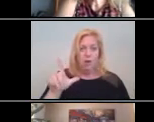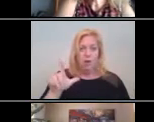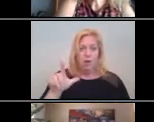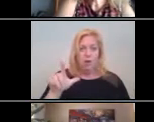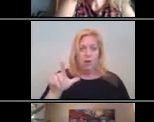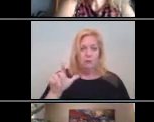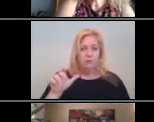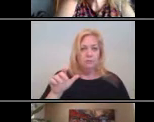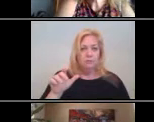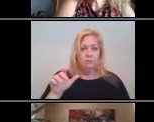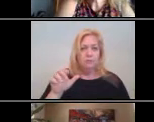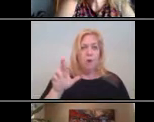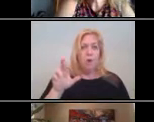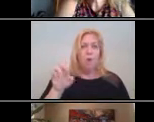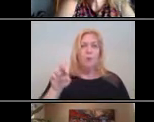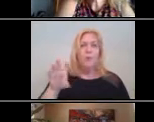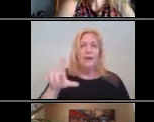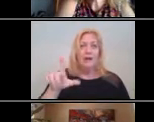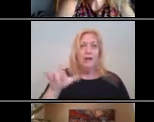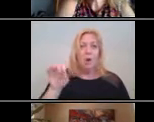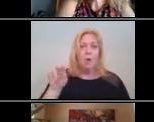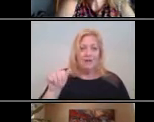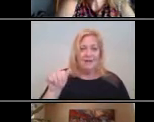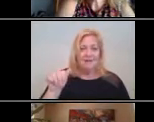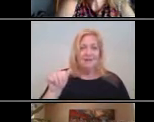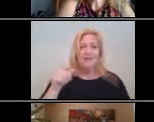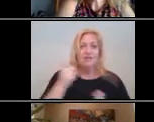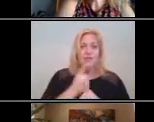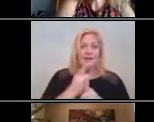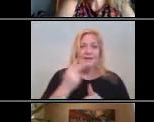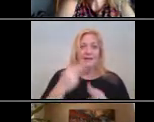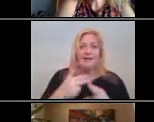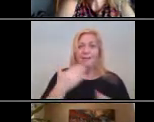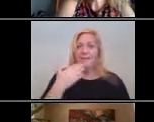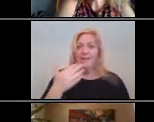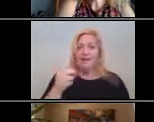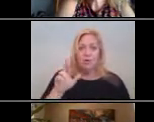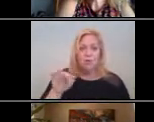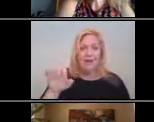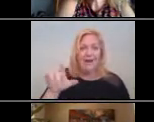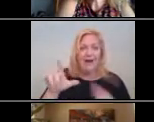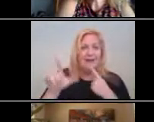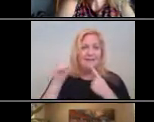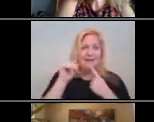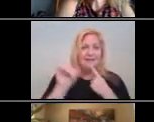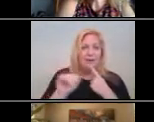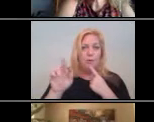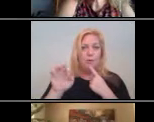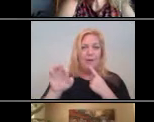Present. Rio Oshas. Oshas, thank you Rio. Sorry about that.